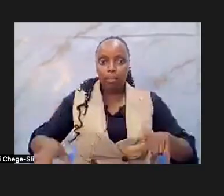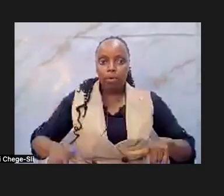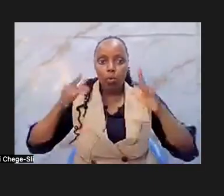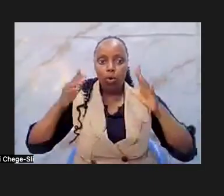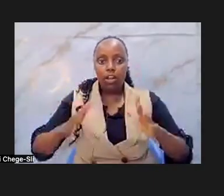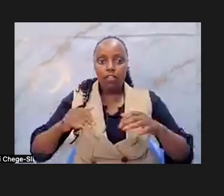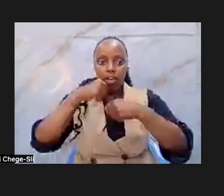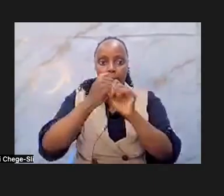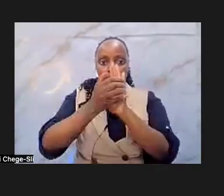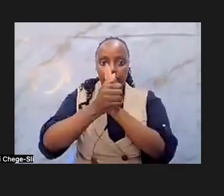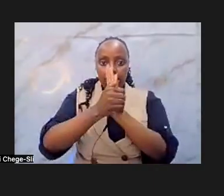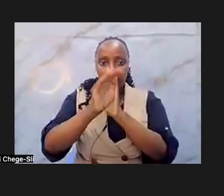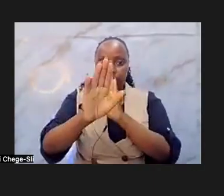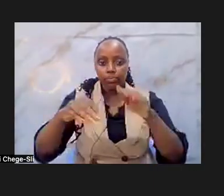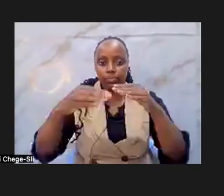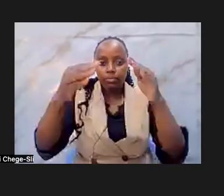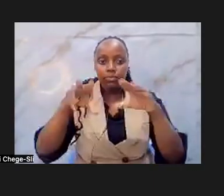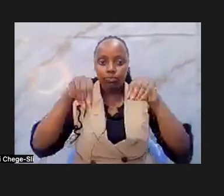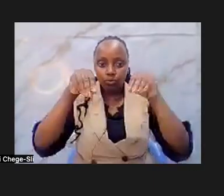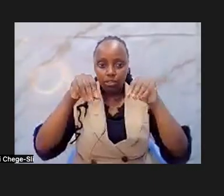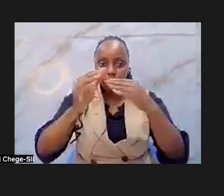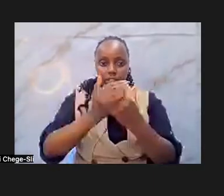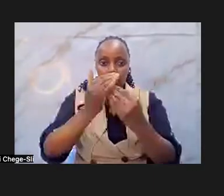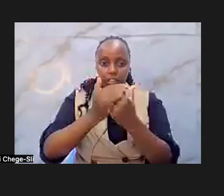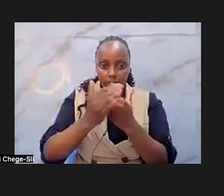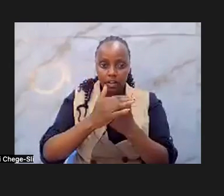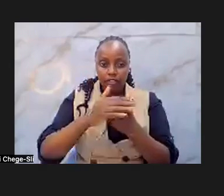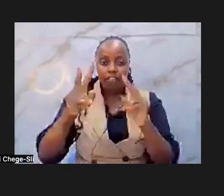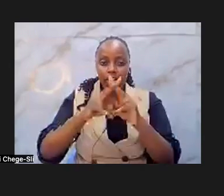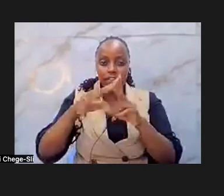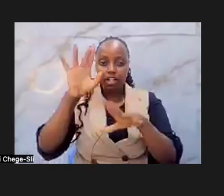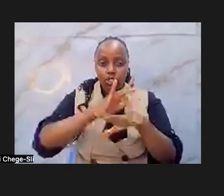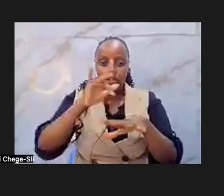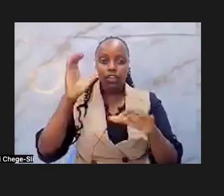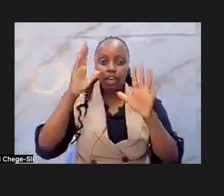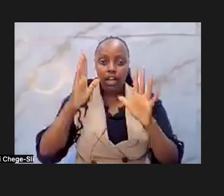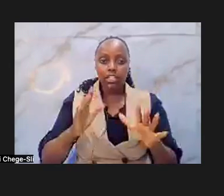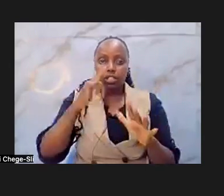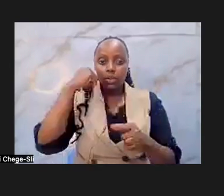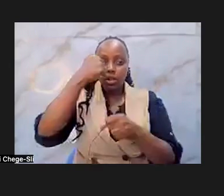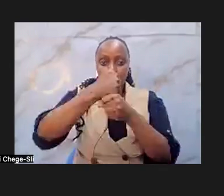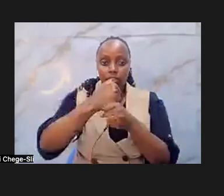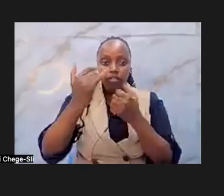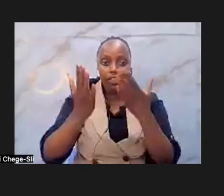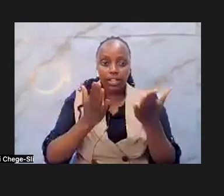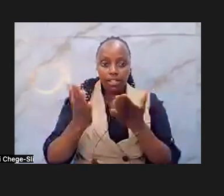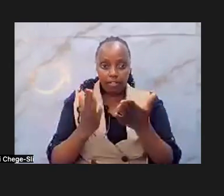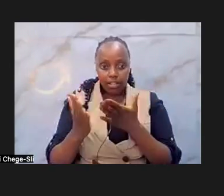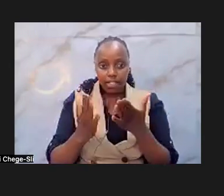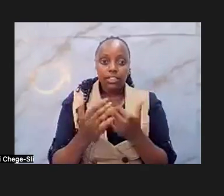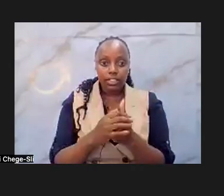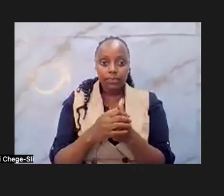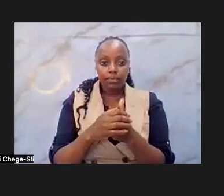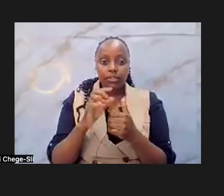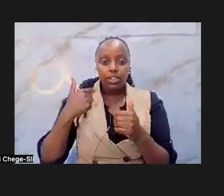providing quality care that is really sensitive to the clients who are coming to seek services at their facility. So we receive students from